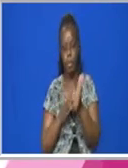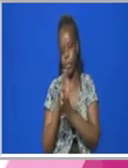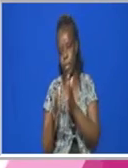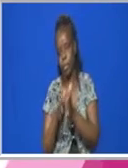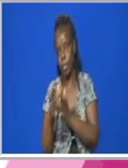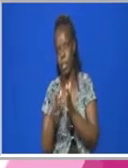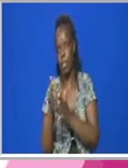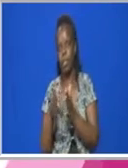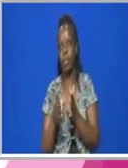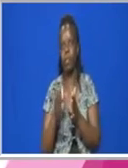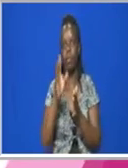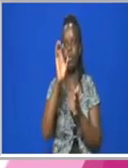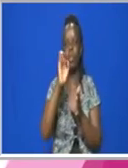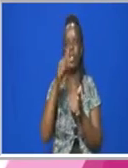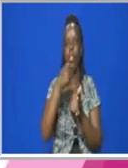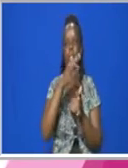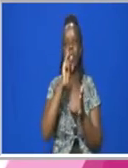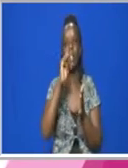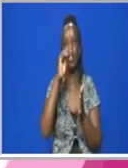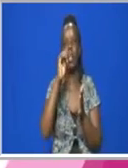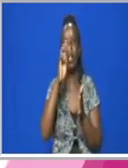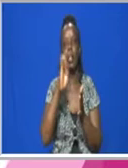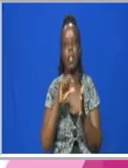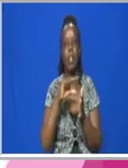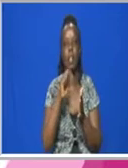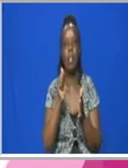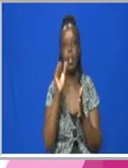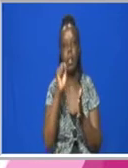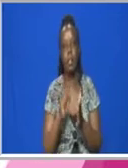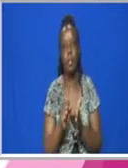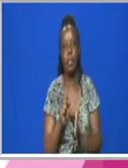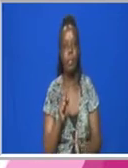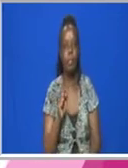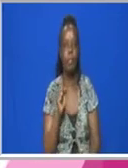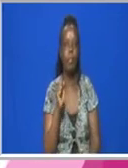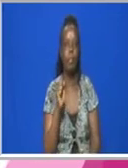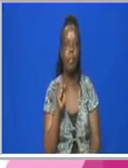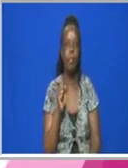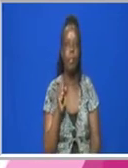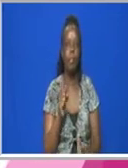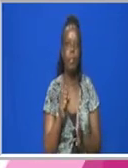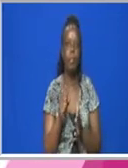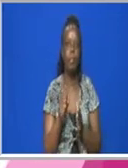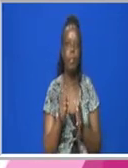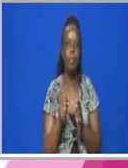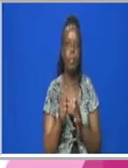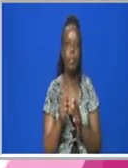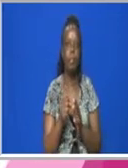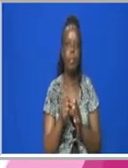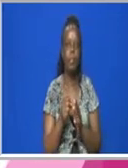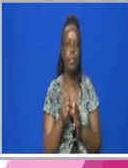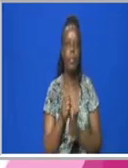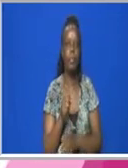gas. Describe the chemical properties of alkynes and describe the test for unsaturation.